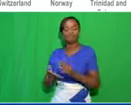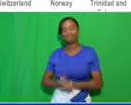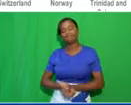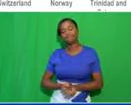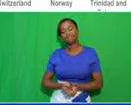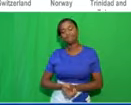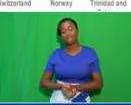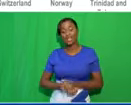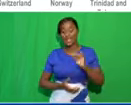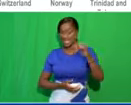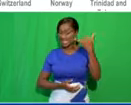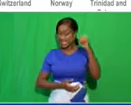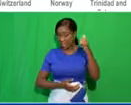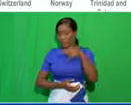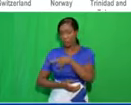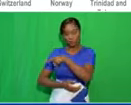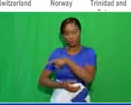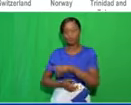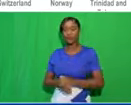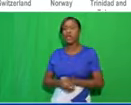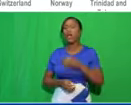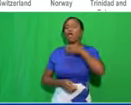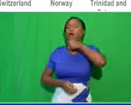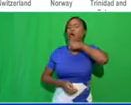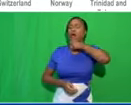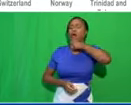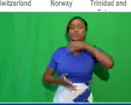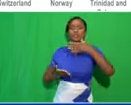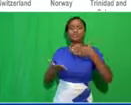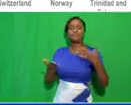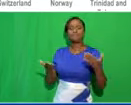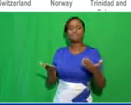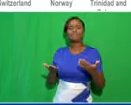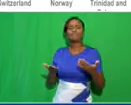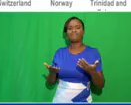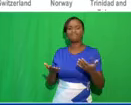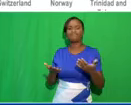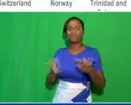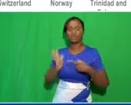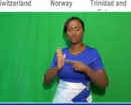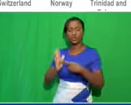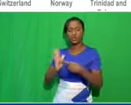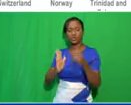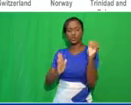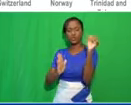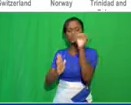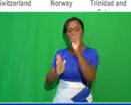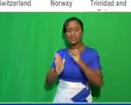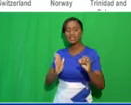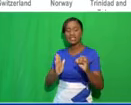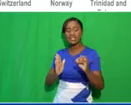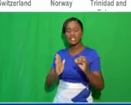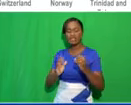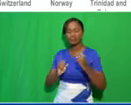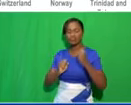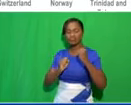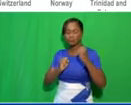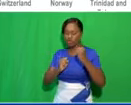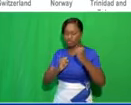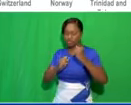Well, that's yellow, right? The orange bar indicates the percentage of resilient students. That